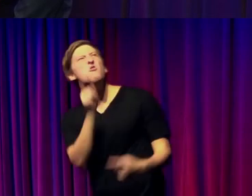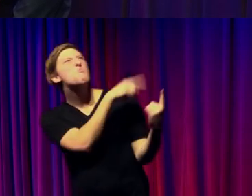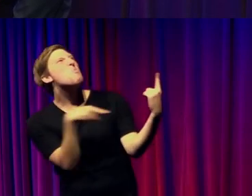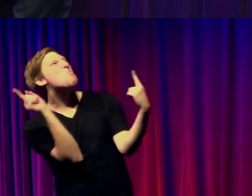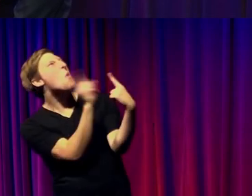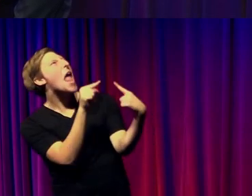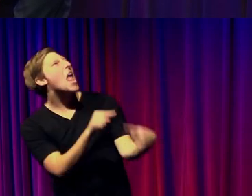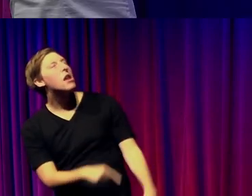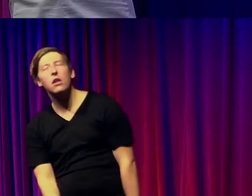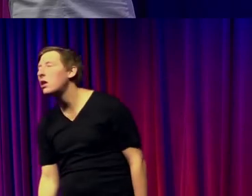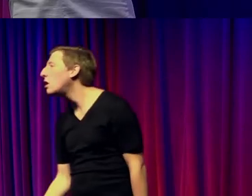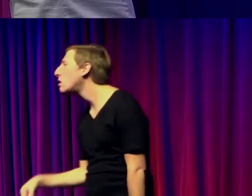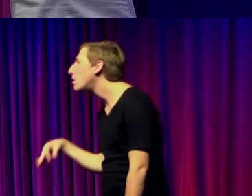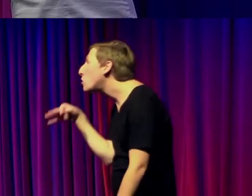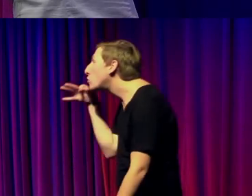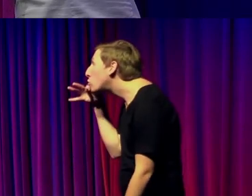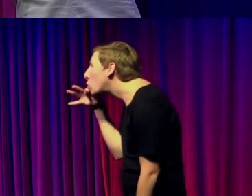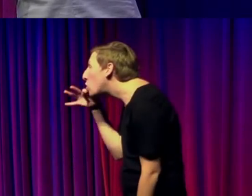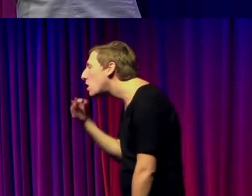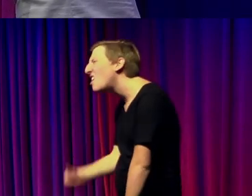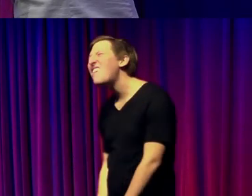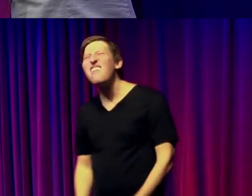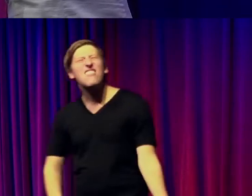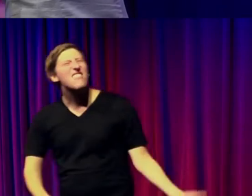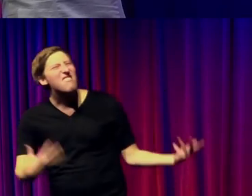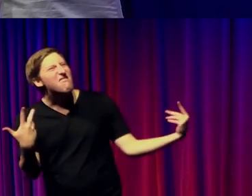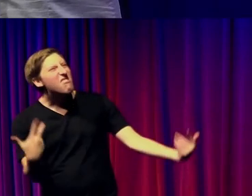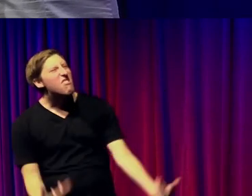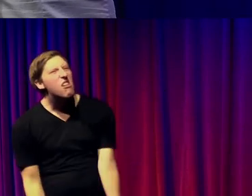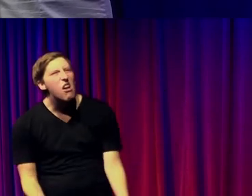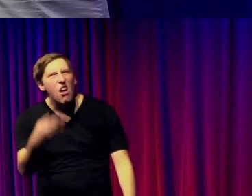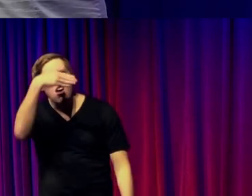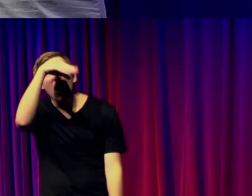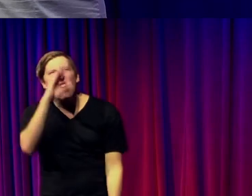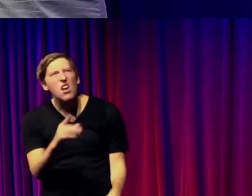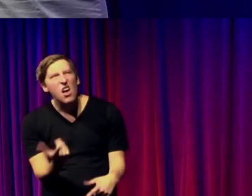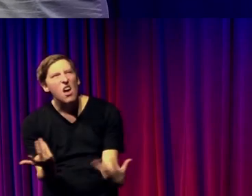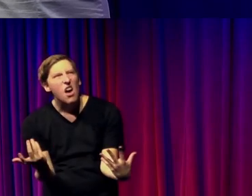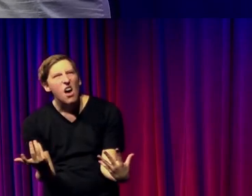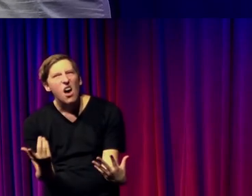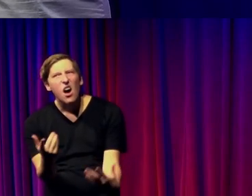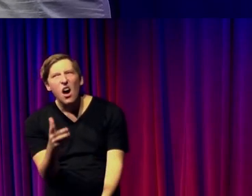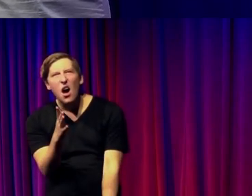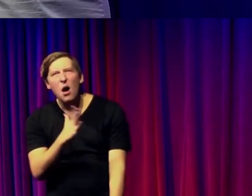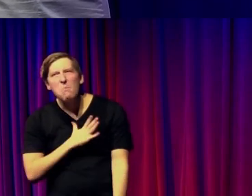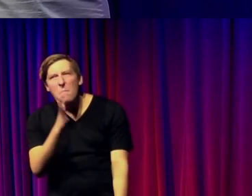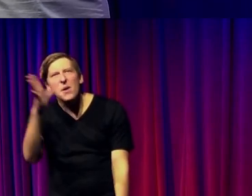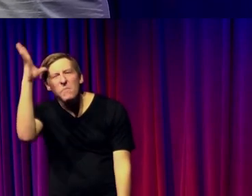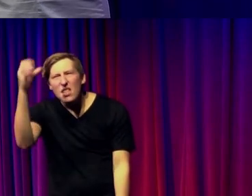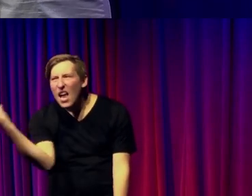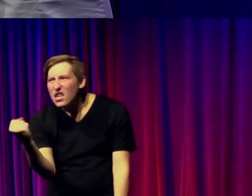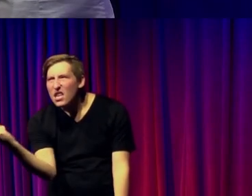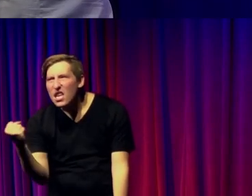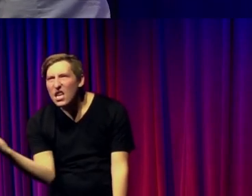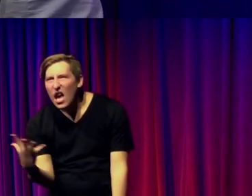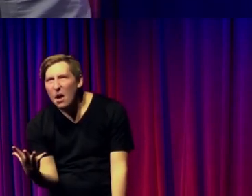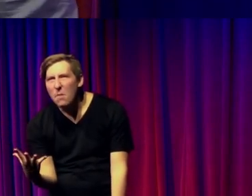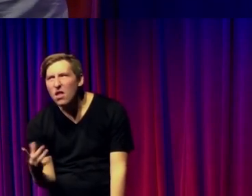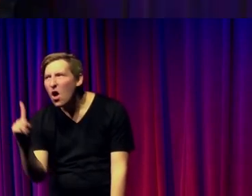It's soon. God, how long does it take to gamble $150?